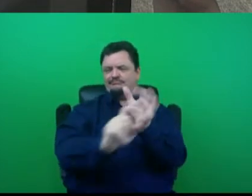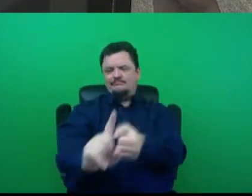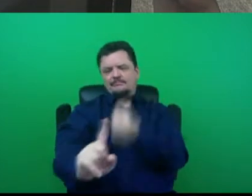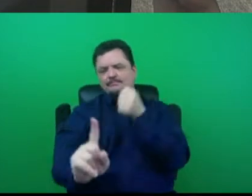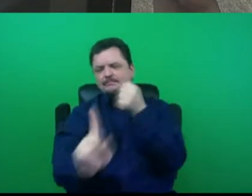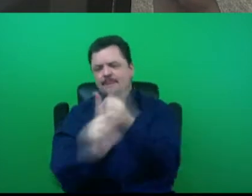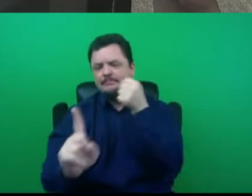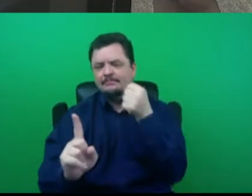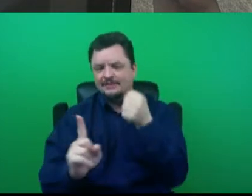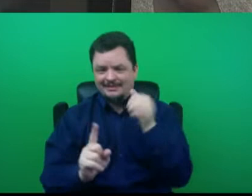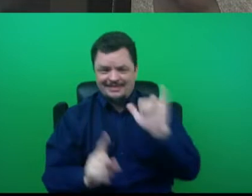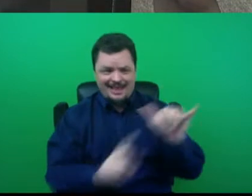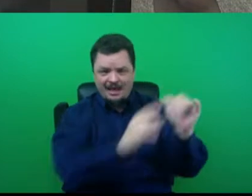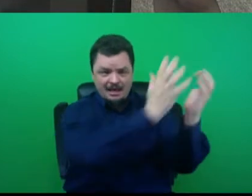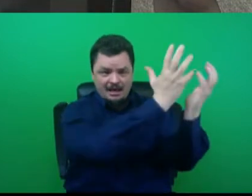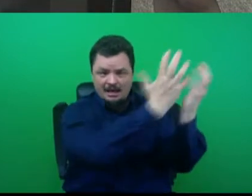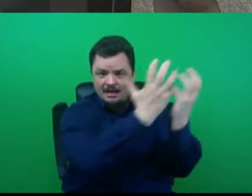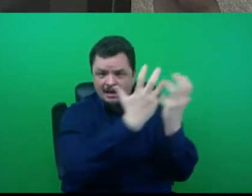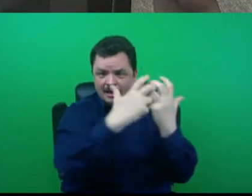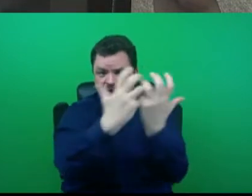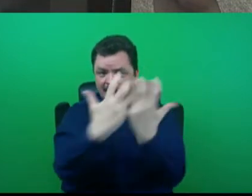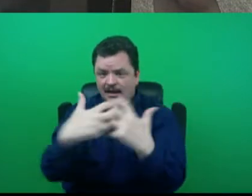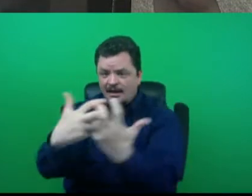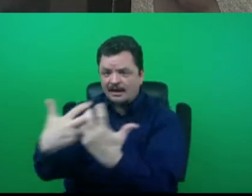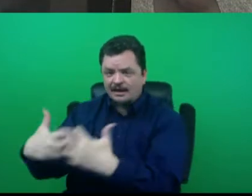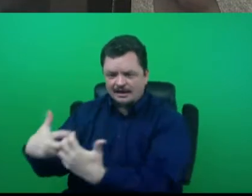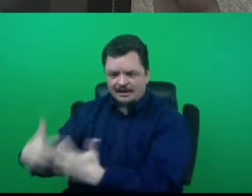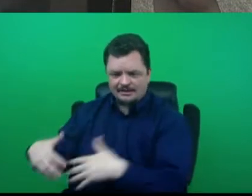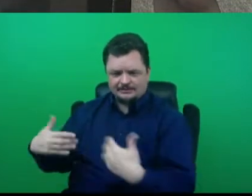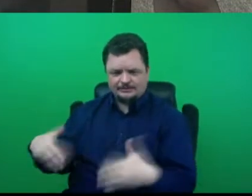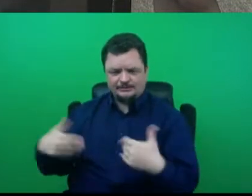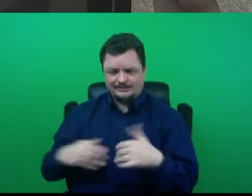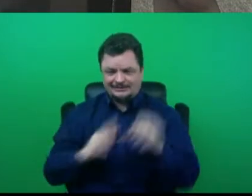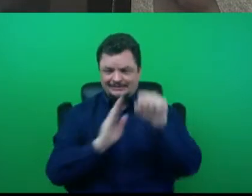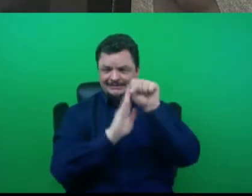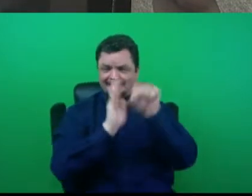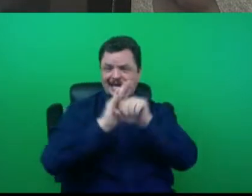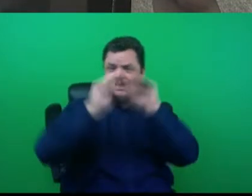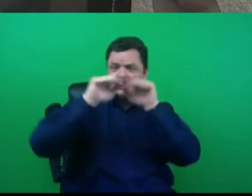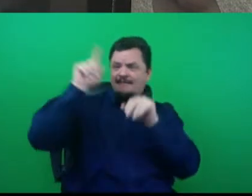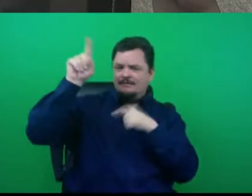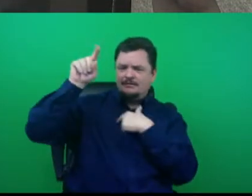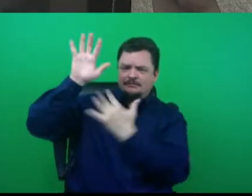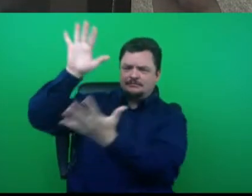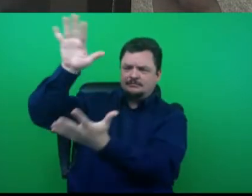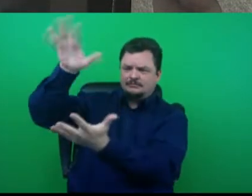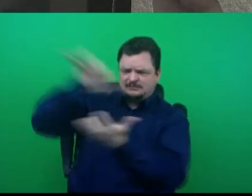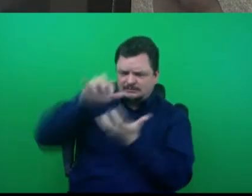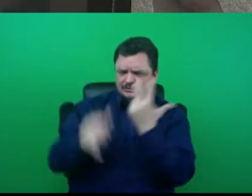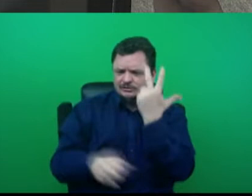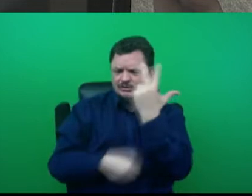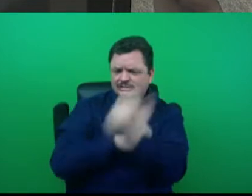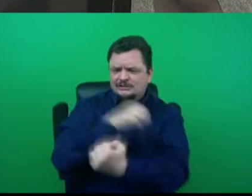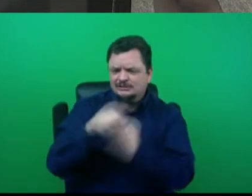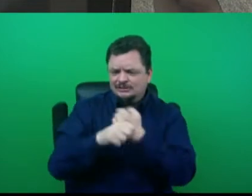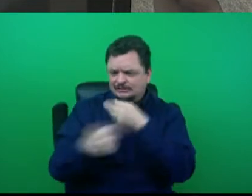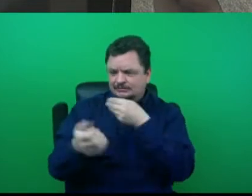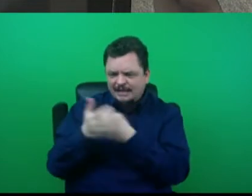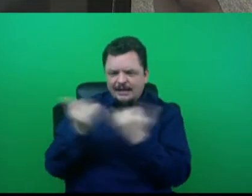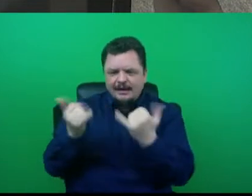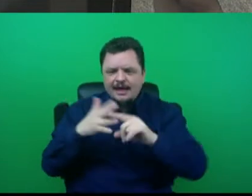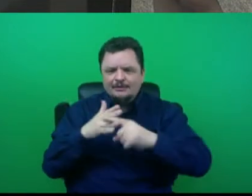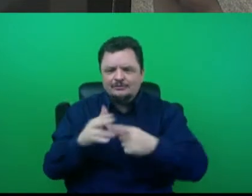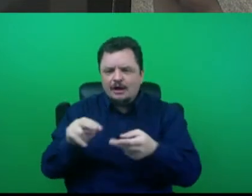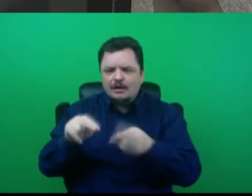level, we received 3 years of increased state per capita, and it had been flat for a